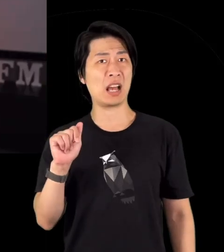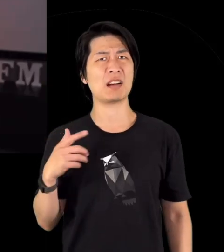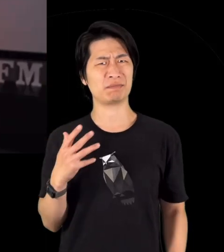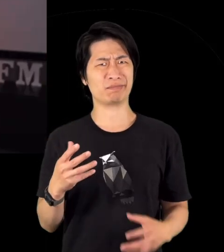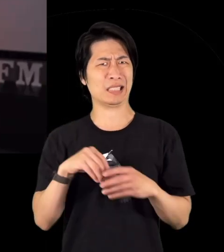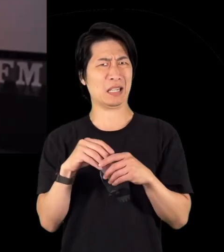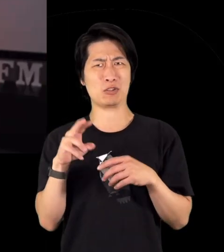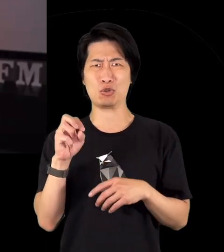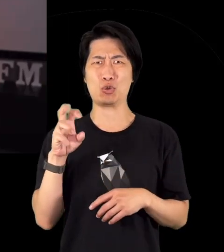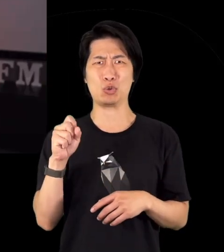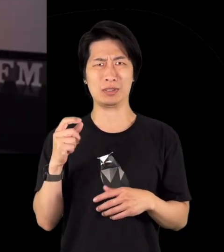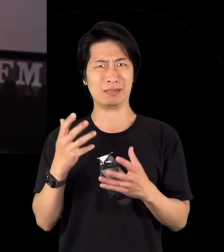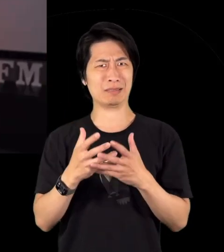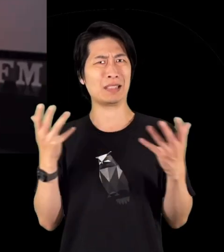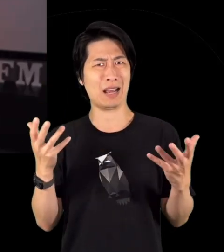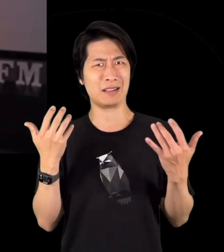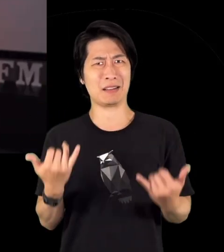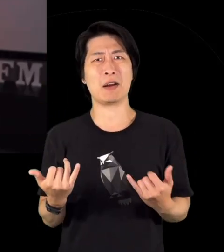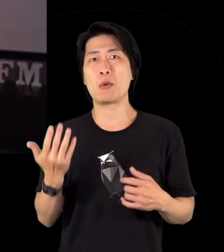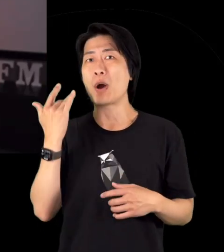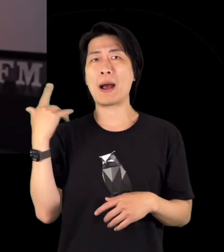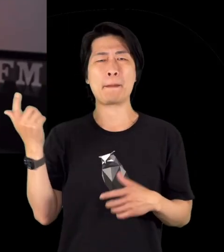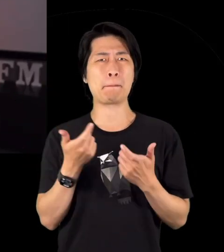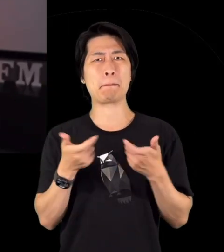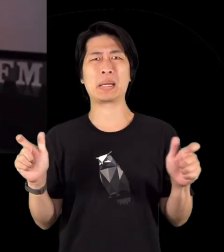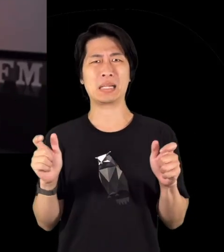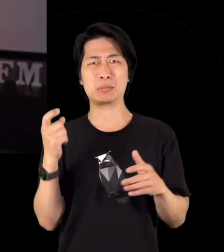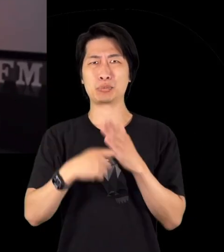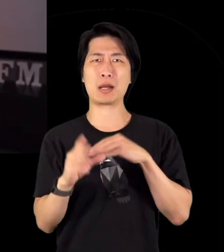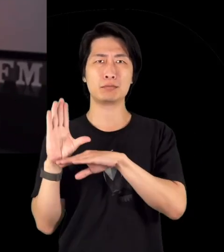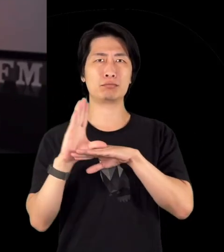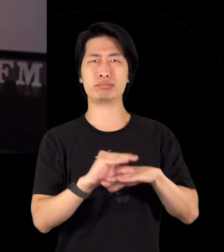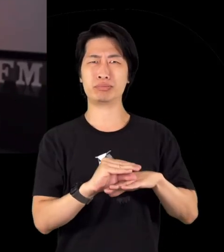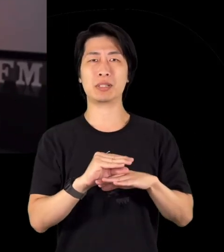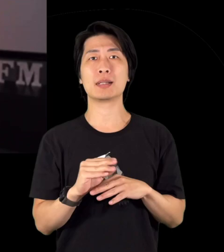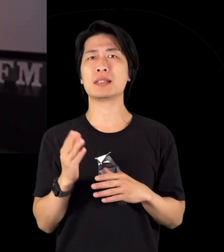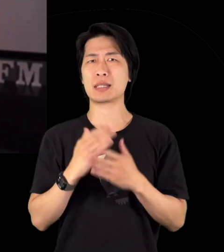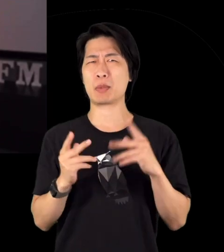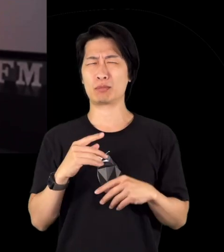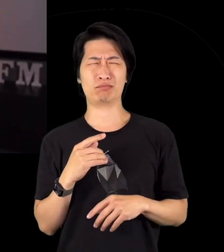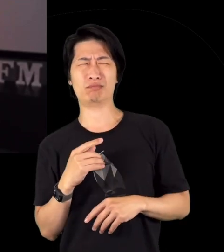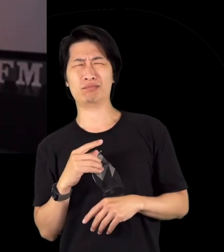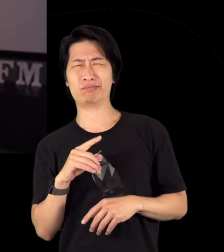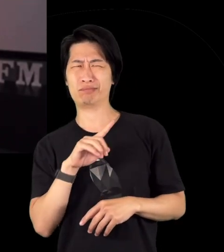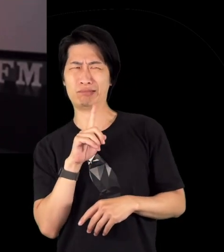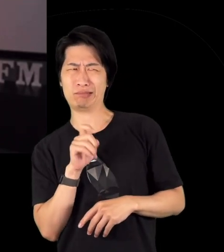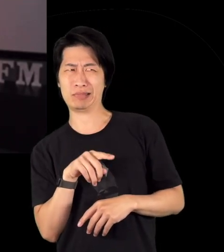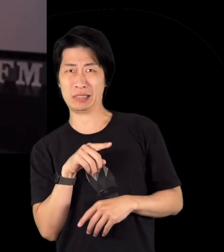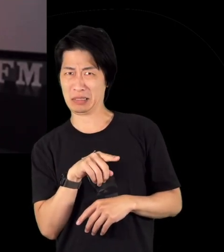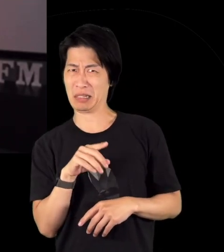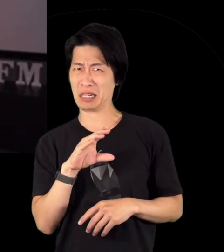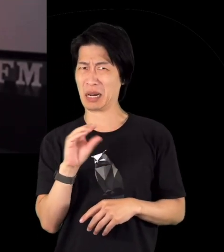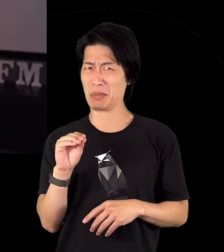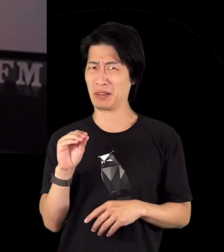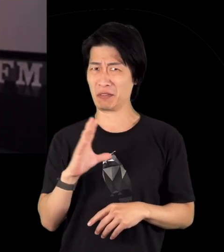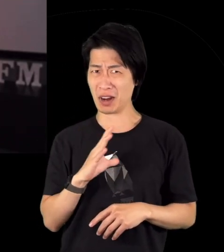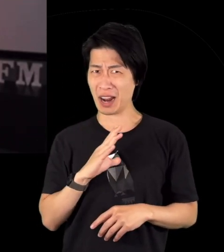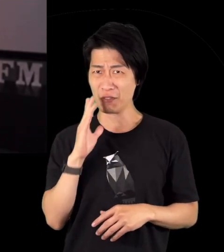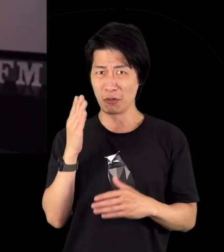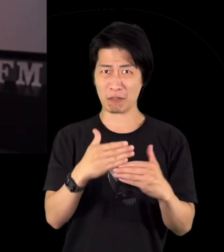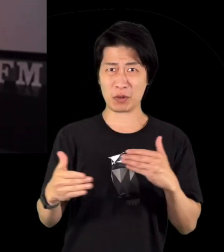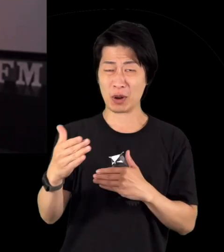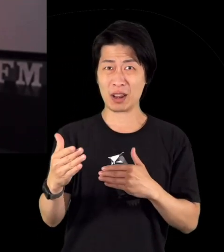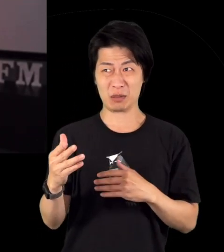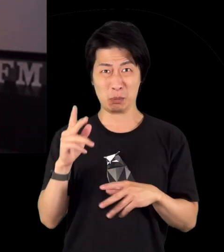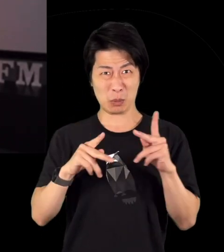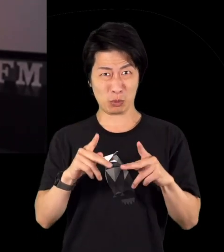Tesla has made a ton of headlines this year because of their massive price decreases, which is causing some to question the company's viability into the future